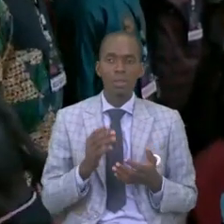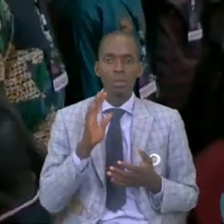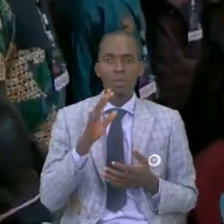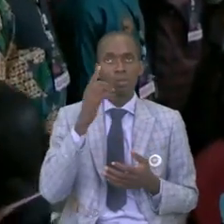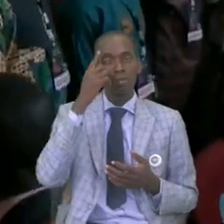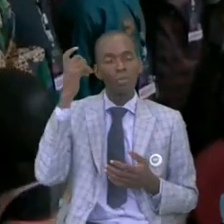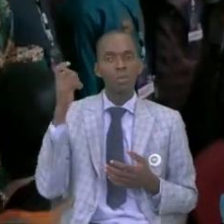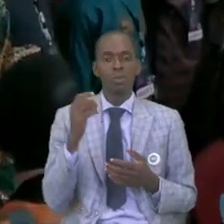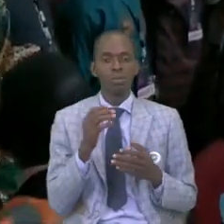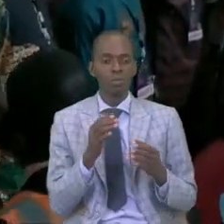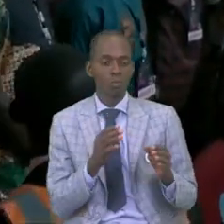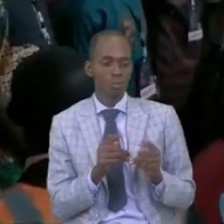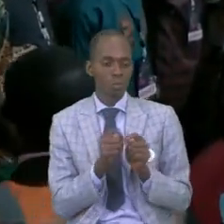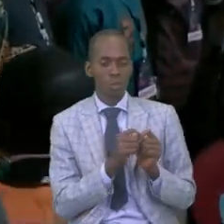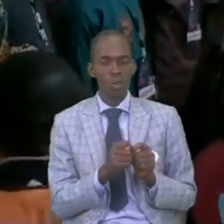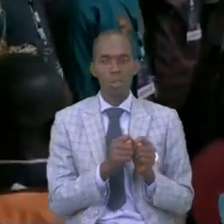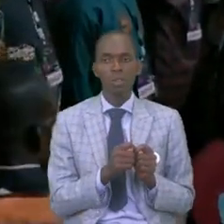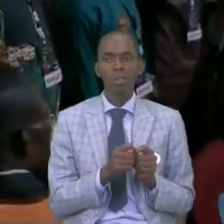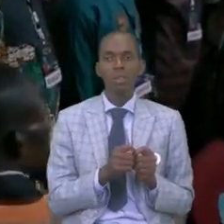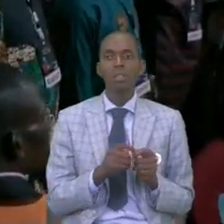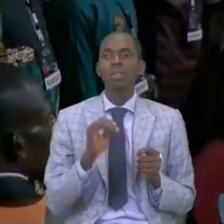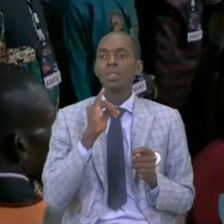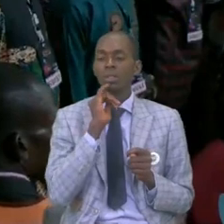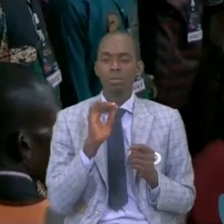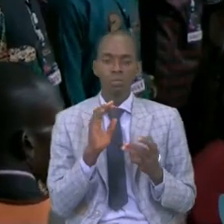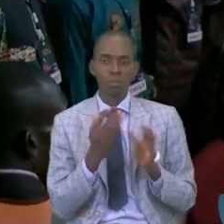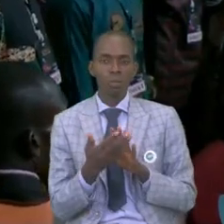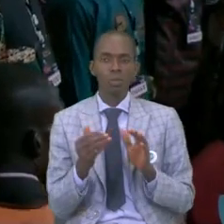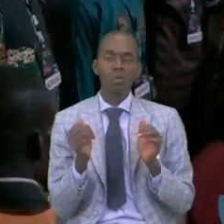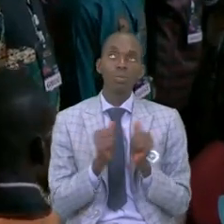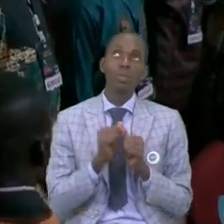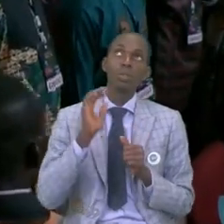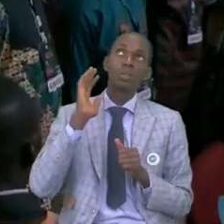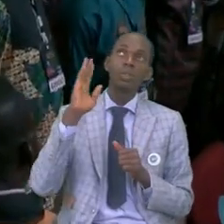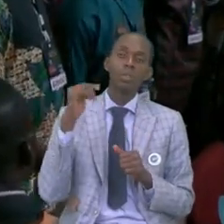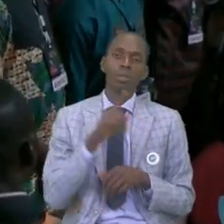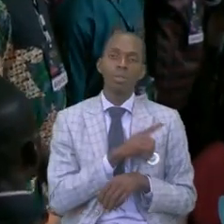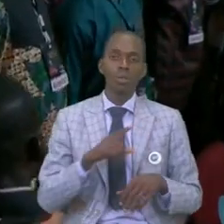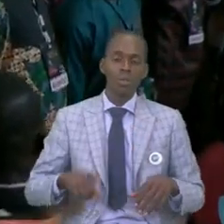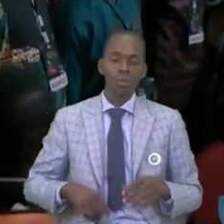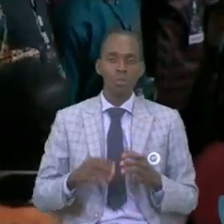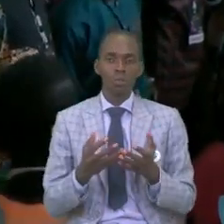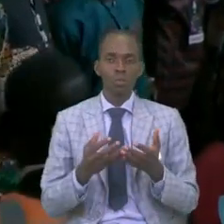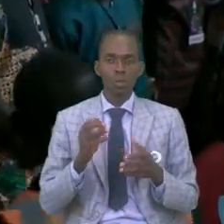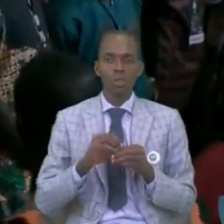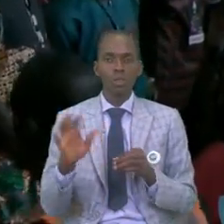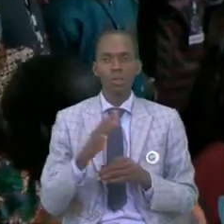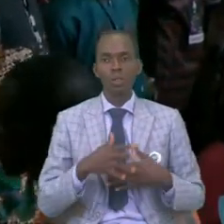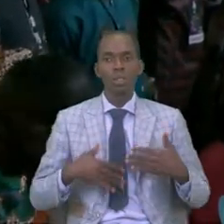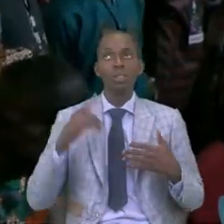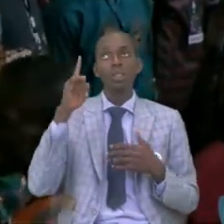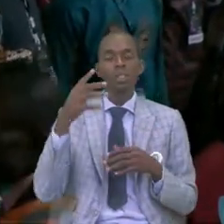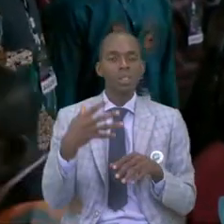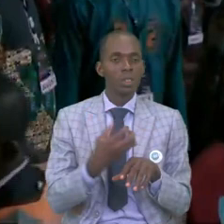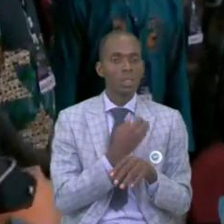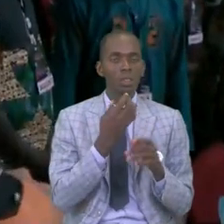line up, and they are lying with the desire of the Lord in your life, he's taking that to the Father.